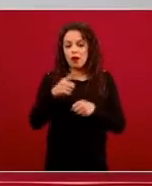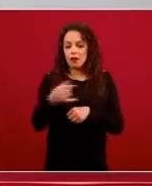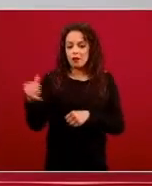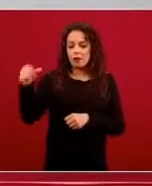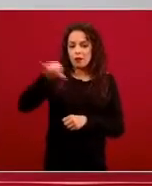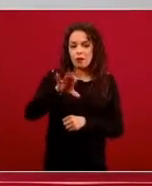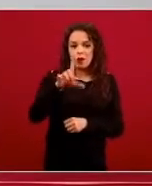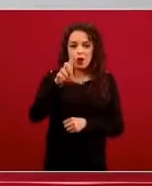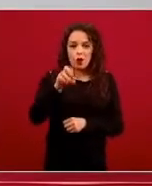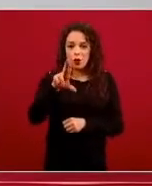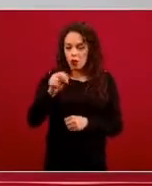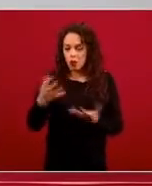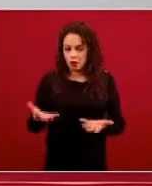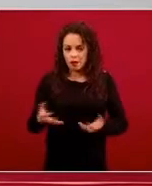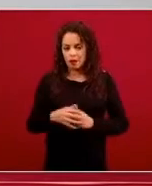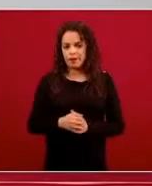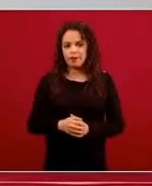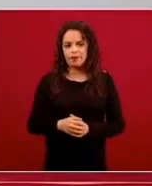have negative consequences.